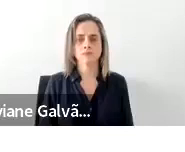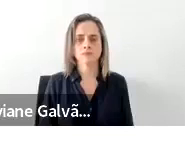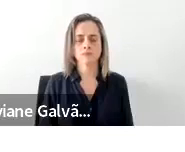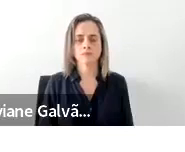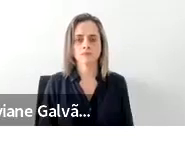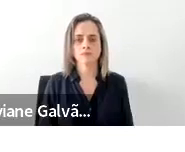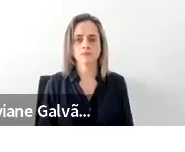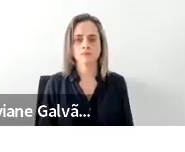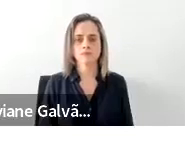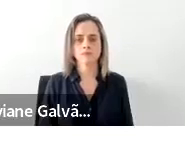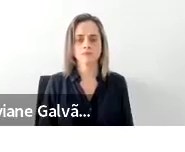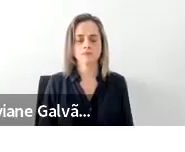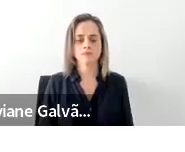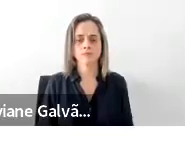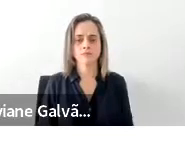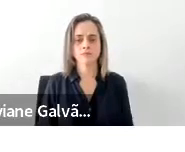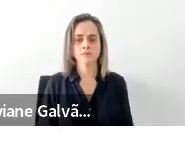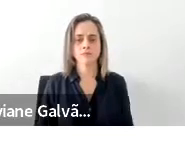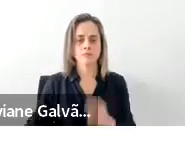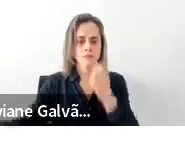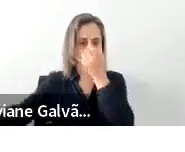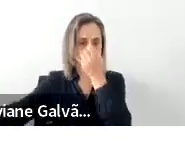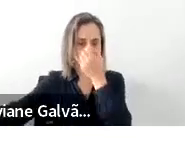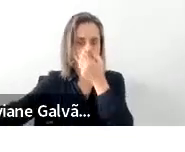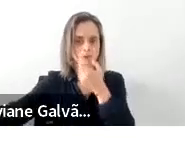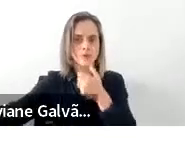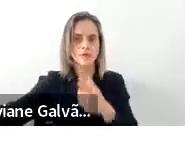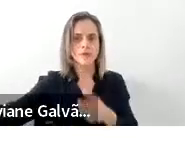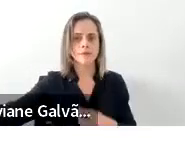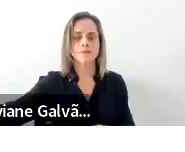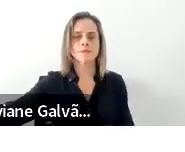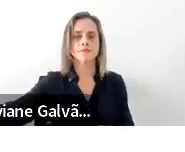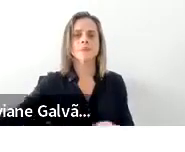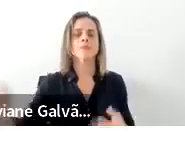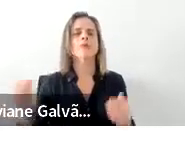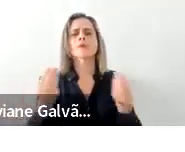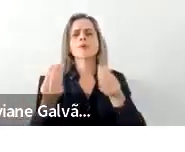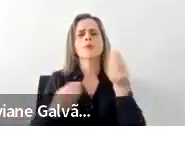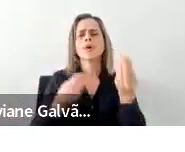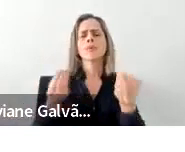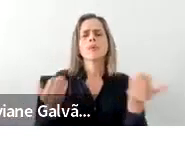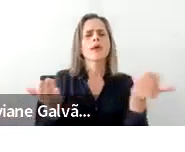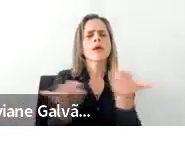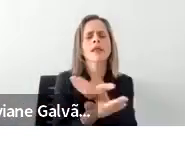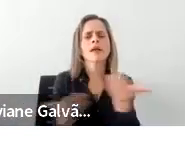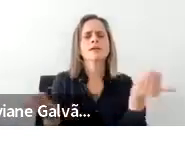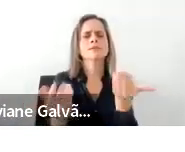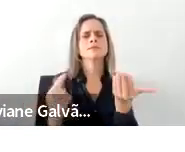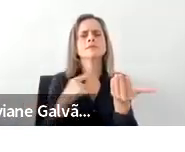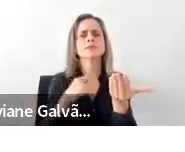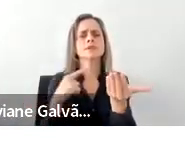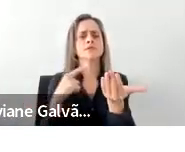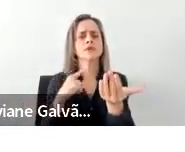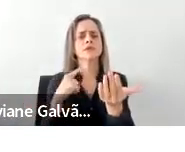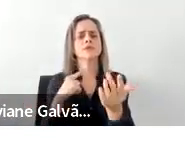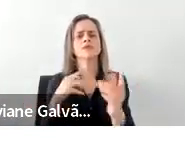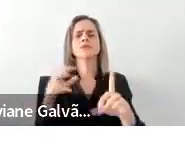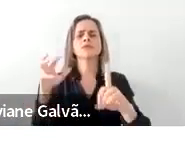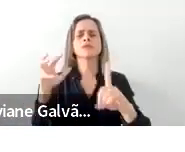are expressed in relations between material objects, not as social relations.